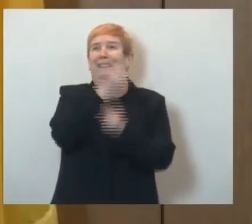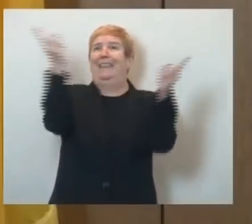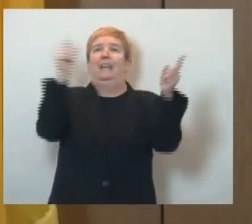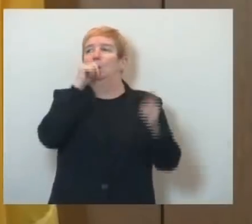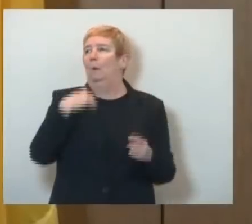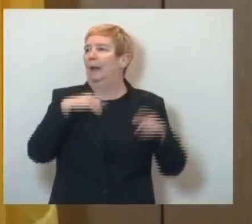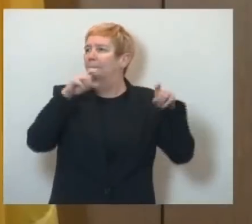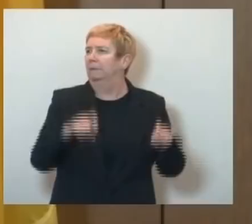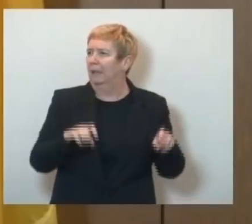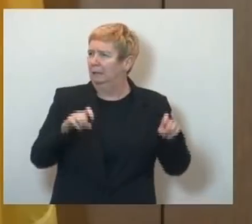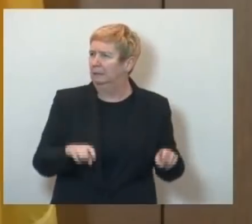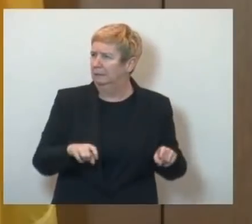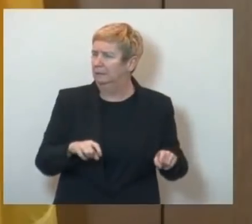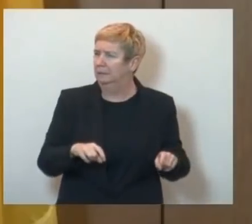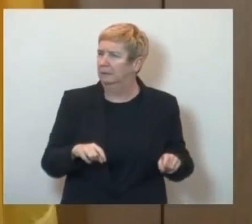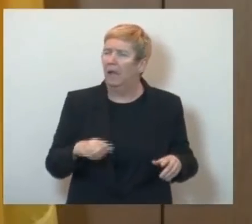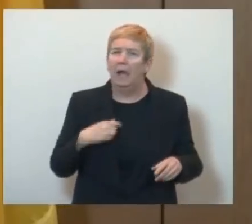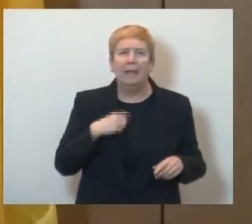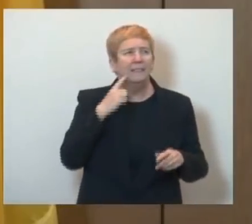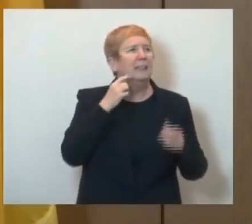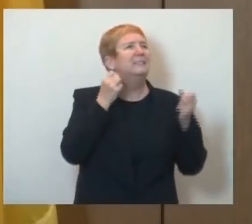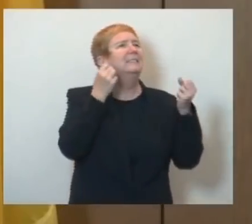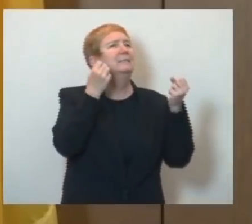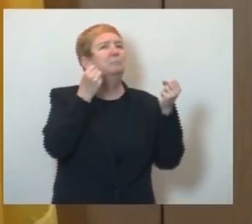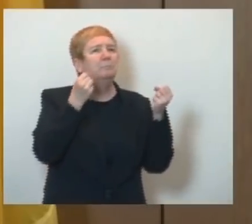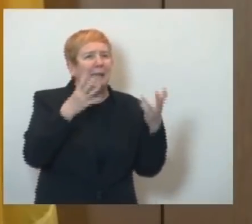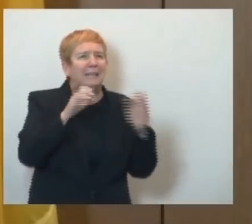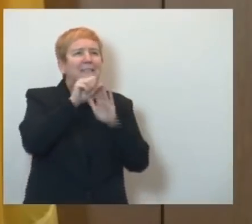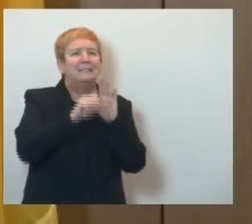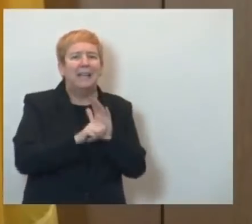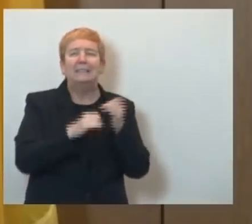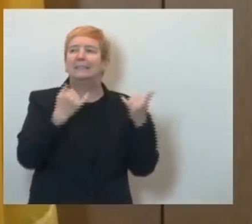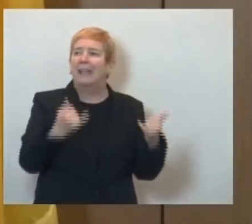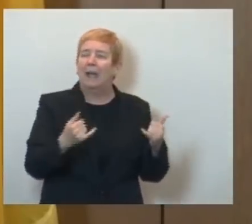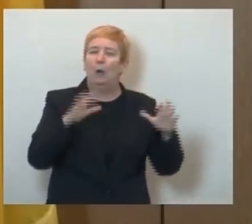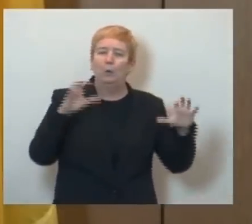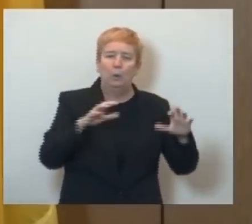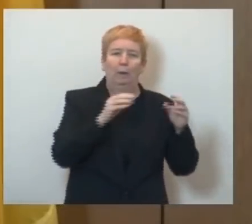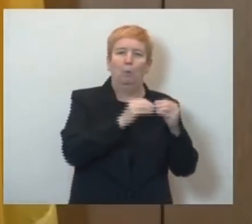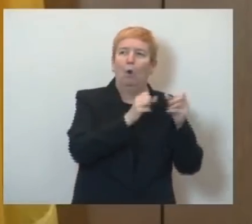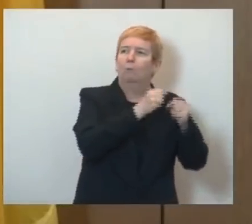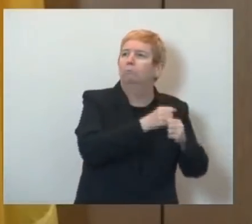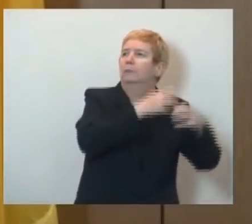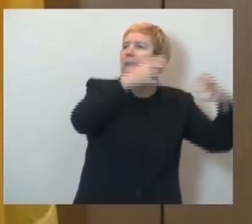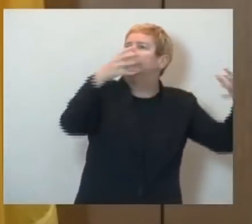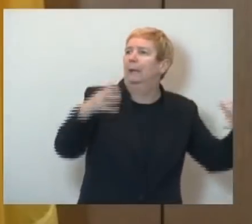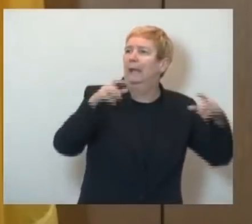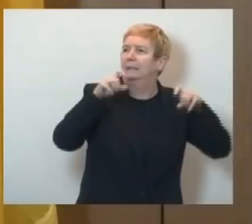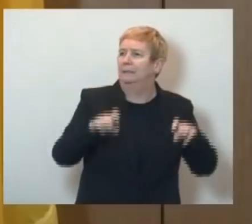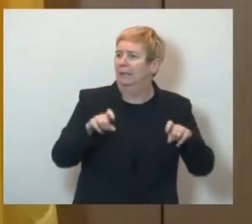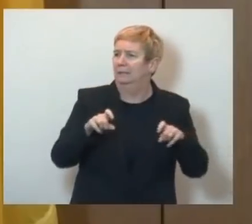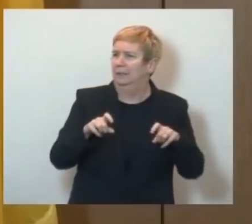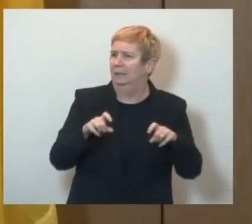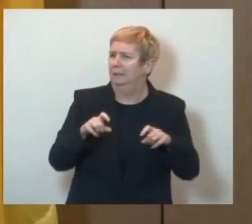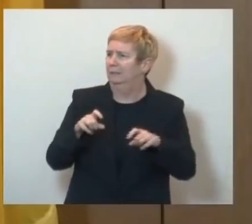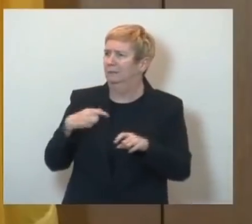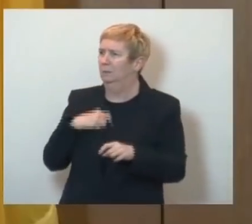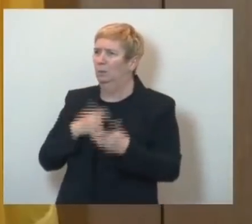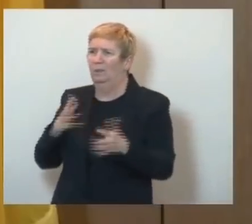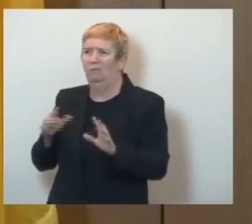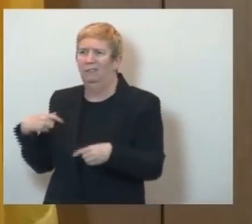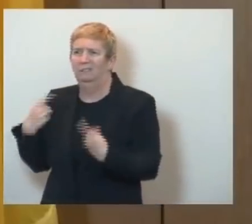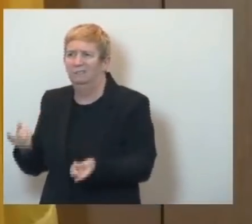what I would sort of refer to as a expanded, or what they're calling more universal aspects of trying to test in certain